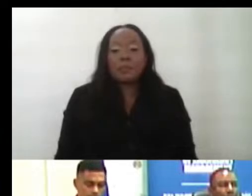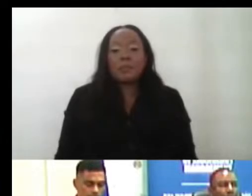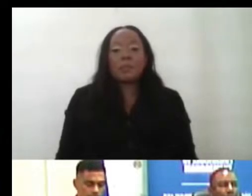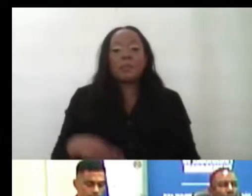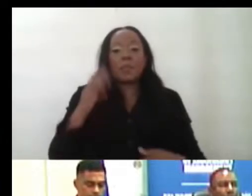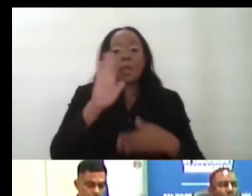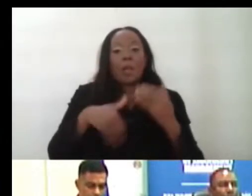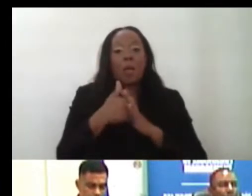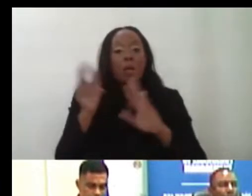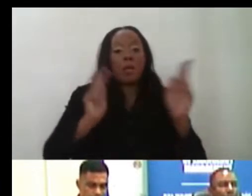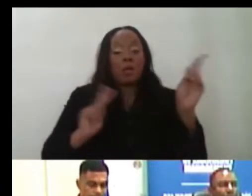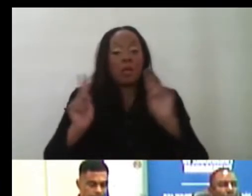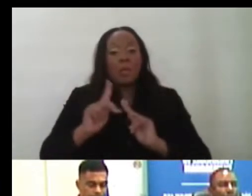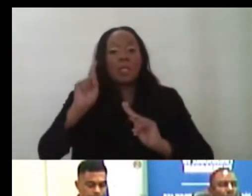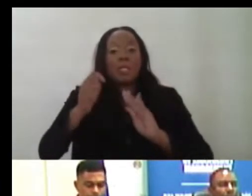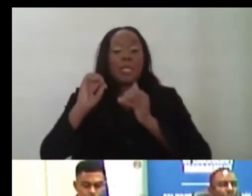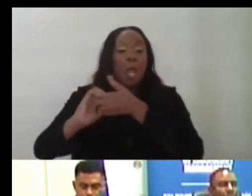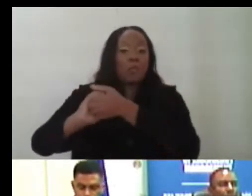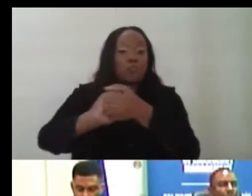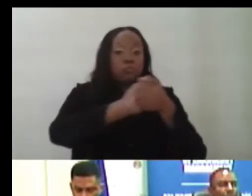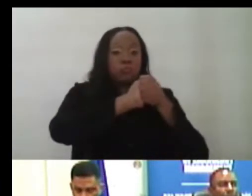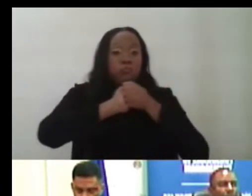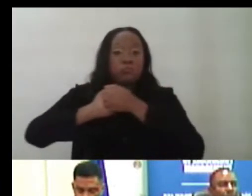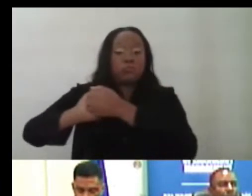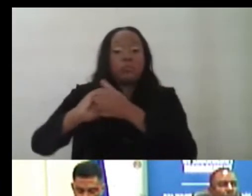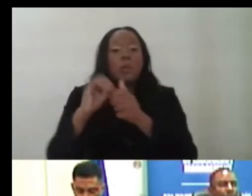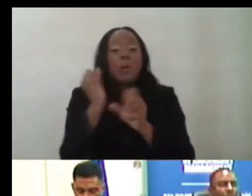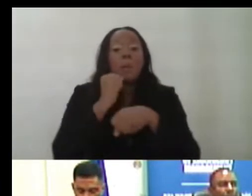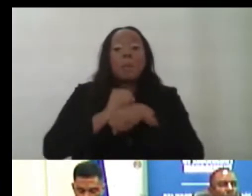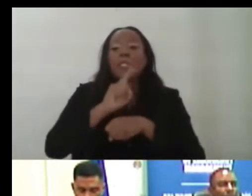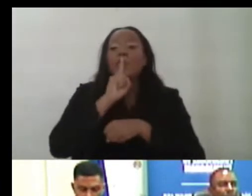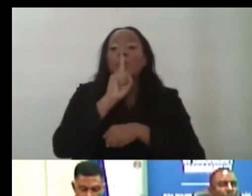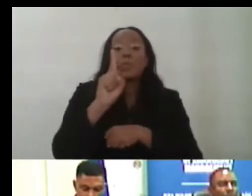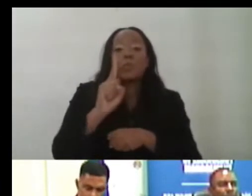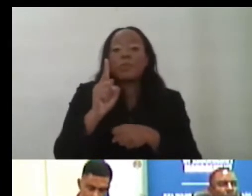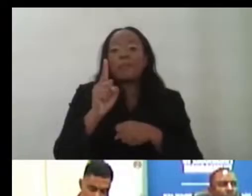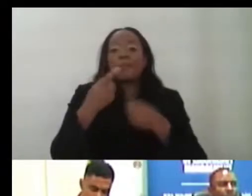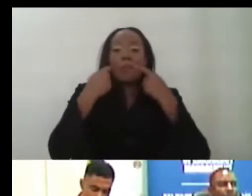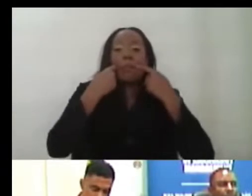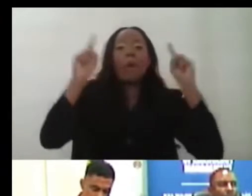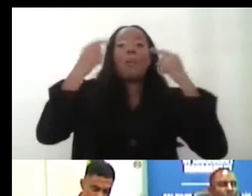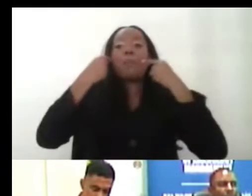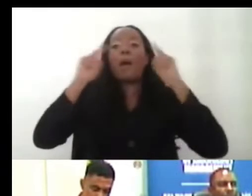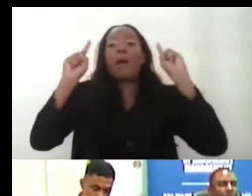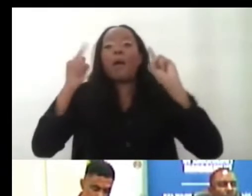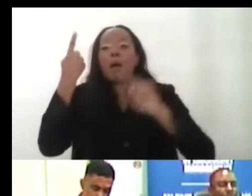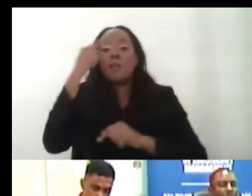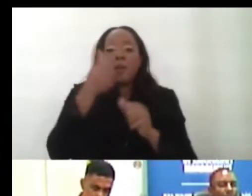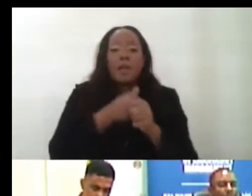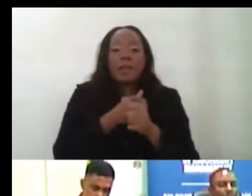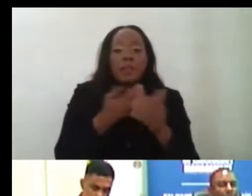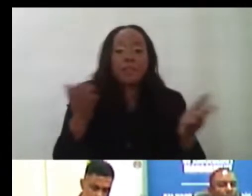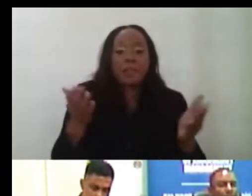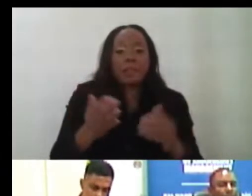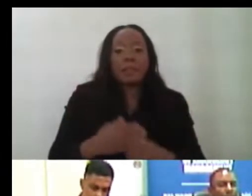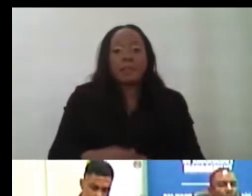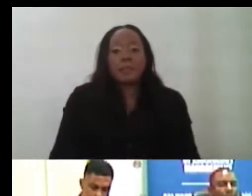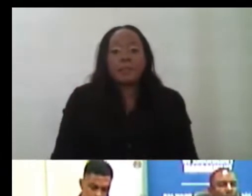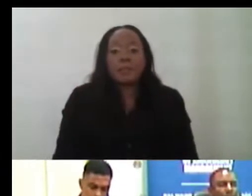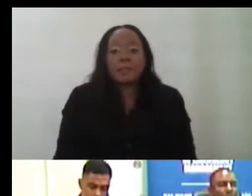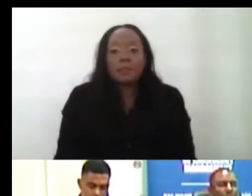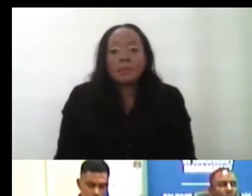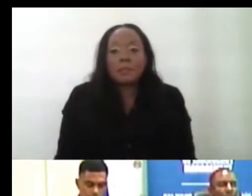make things happen when it comes to emergency management. I want to take a moment